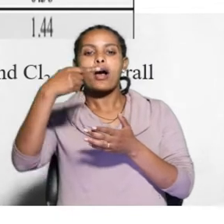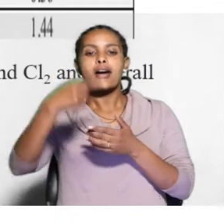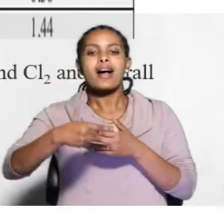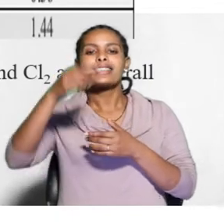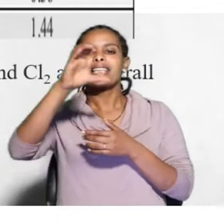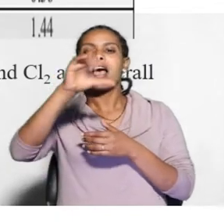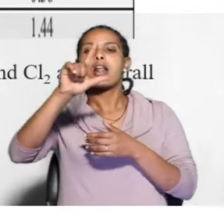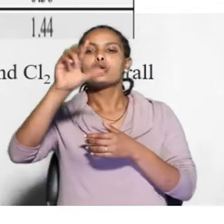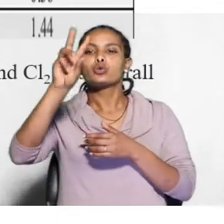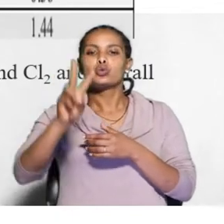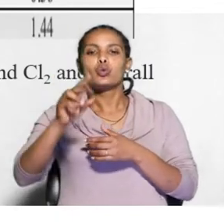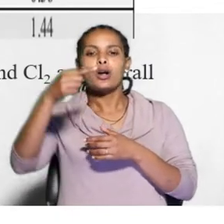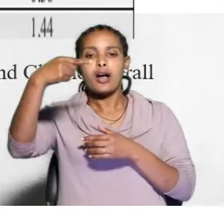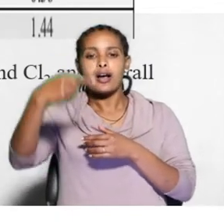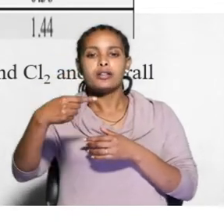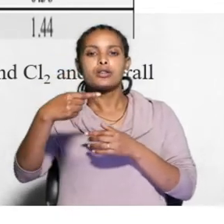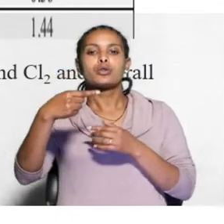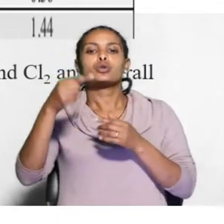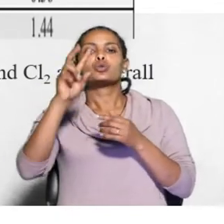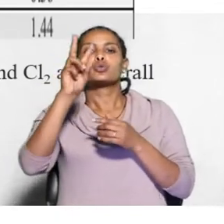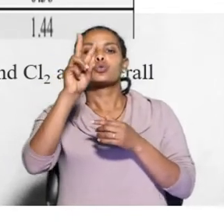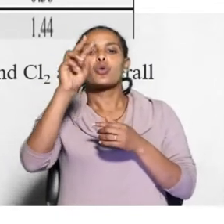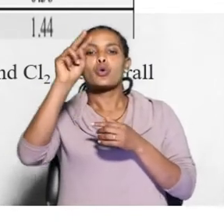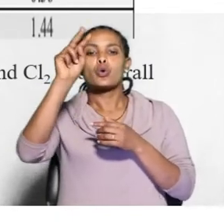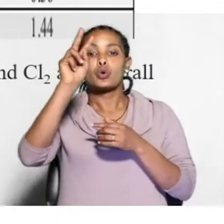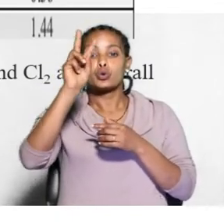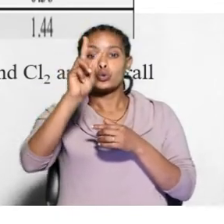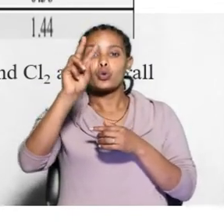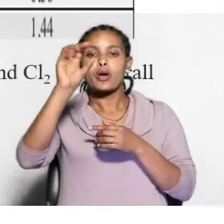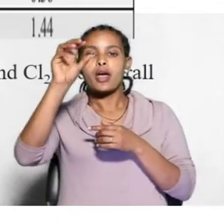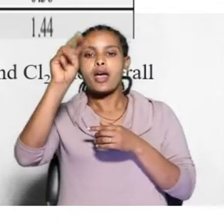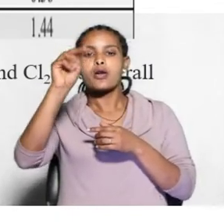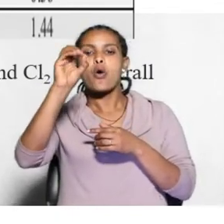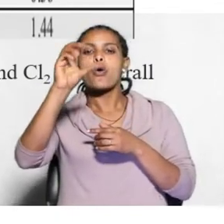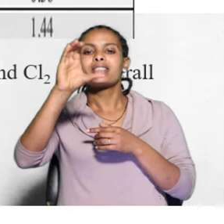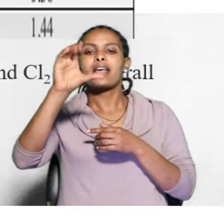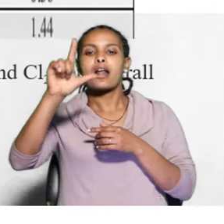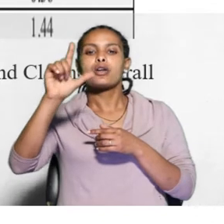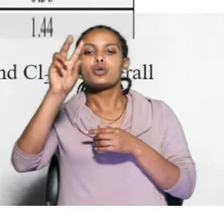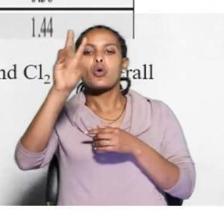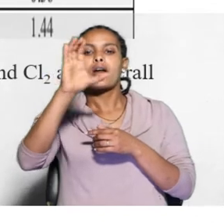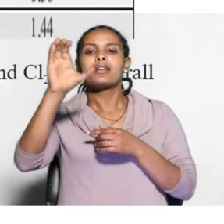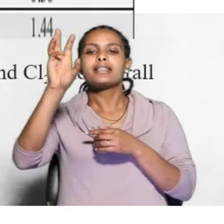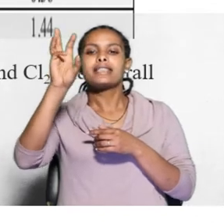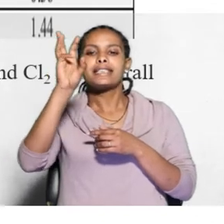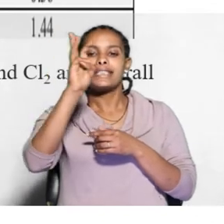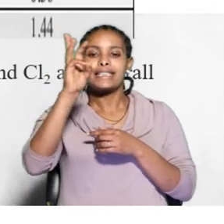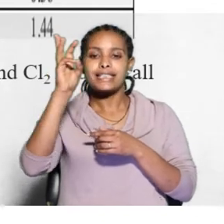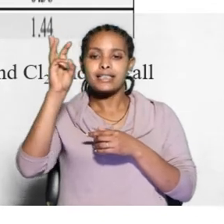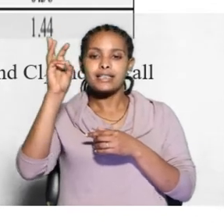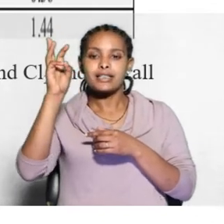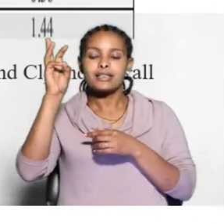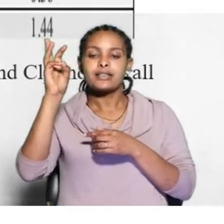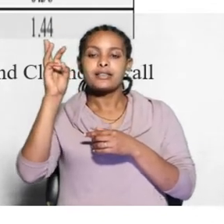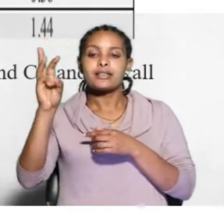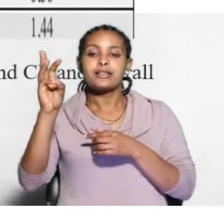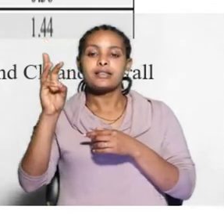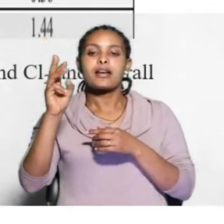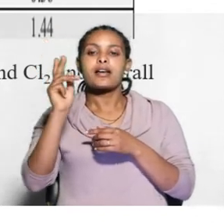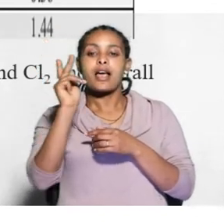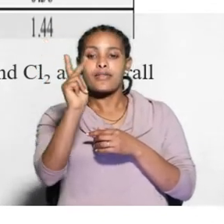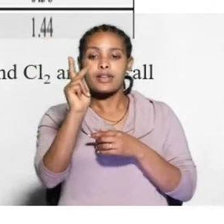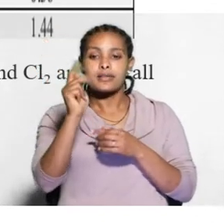two gas to form two n gas was studied at 266 kelvin